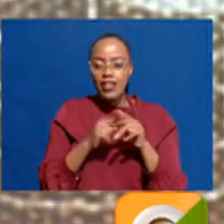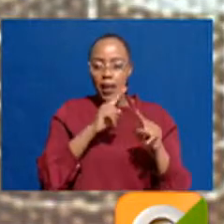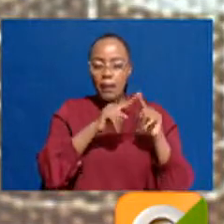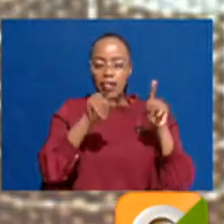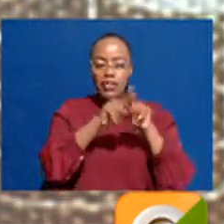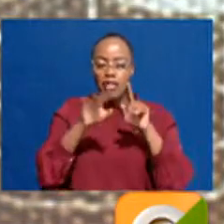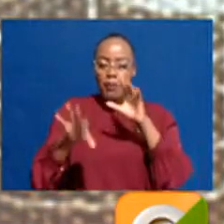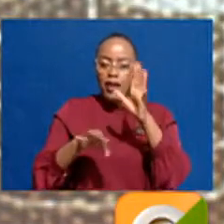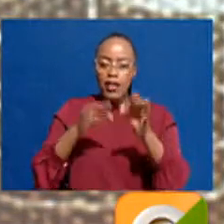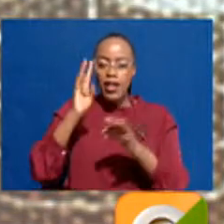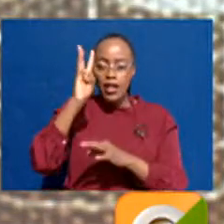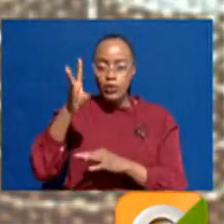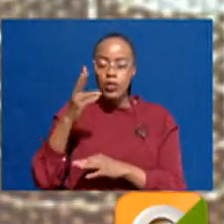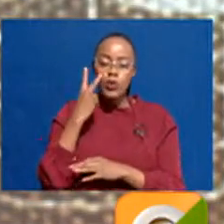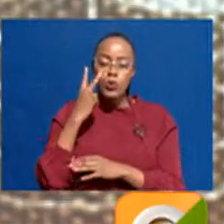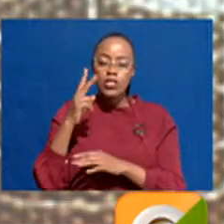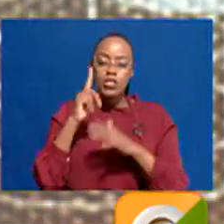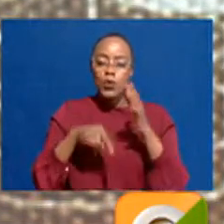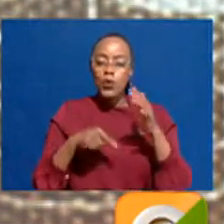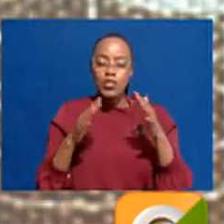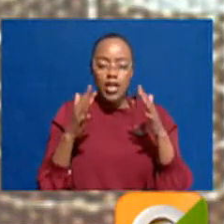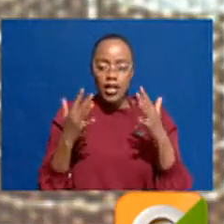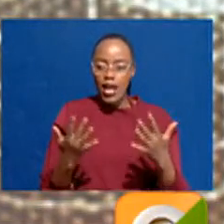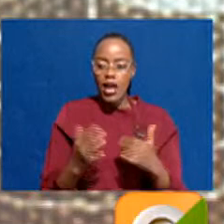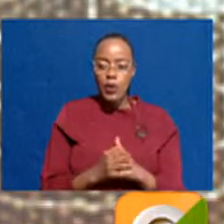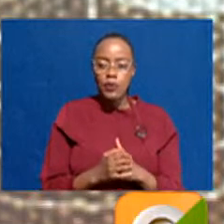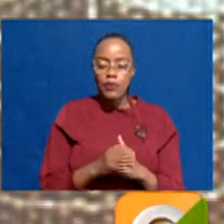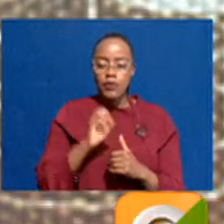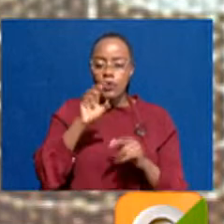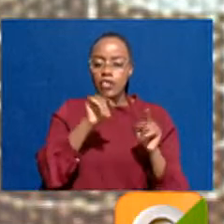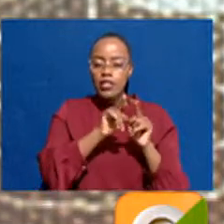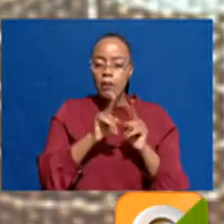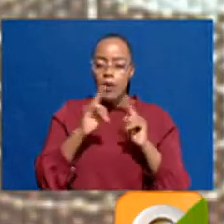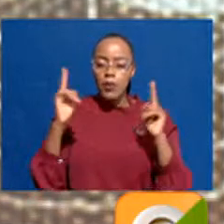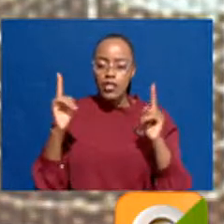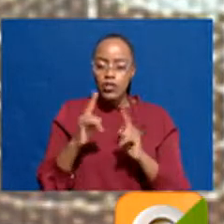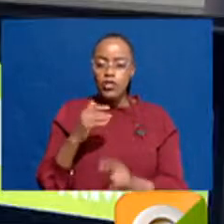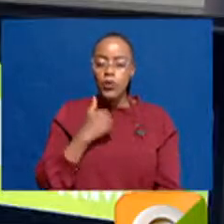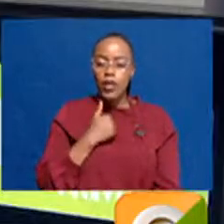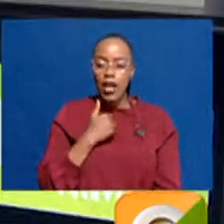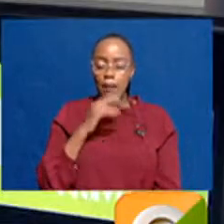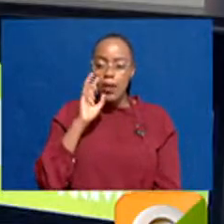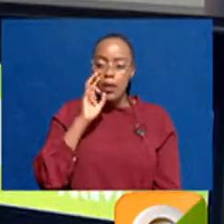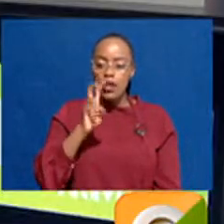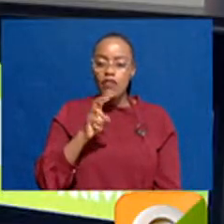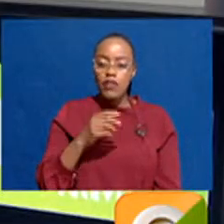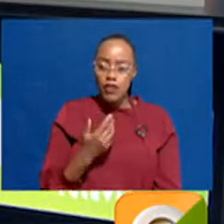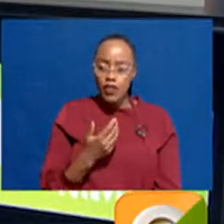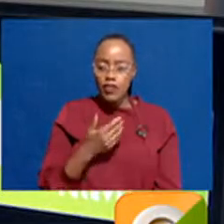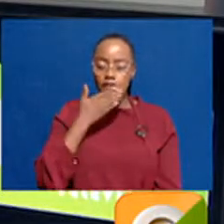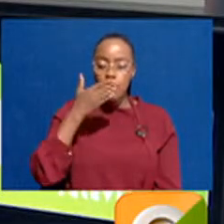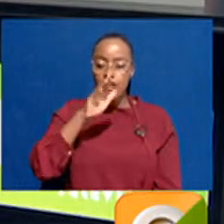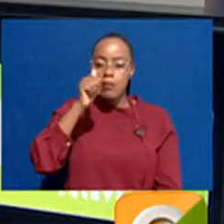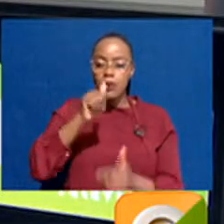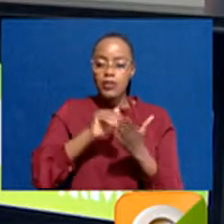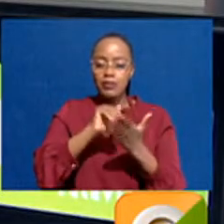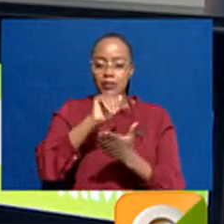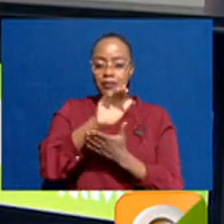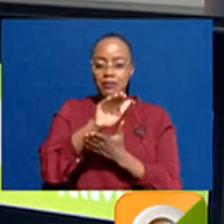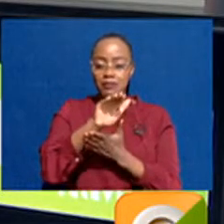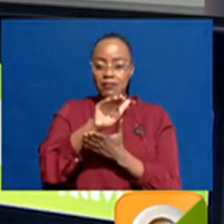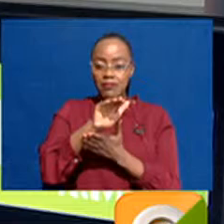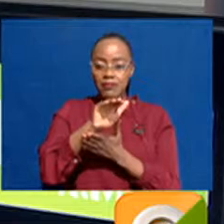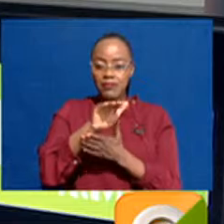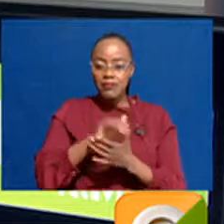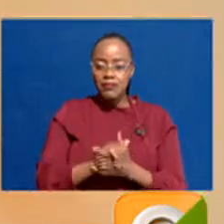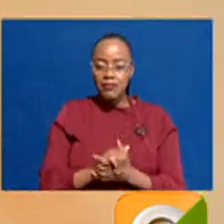be analyzing to see what that will look like. Okay. Yeah. All right. And shortly, we'll be looking at the feedback that has been coming to